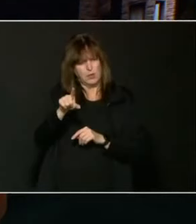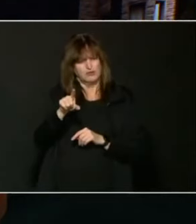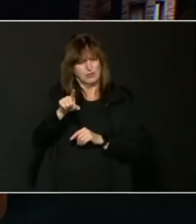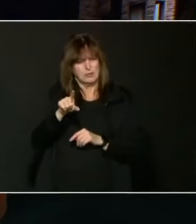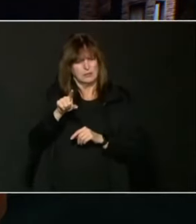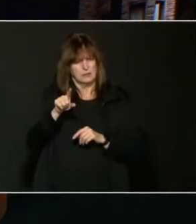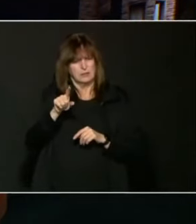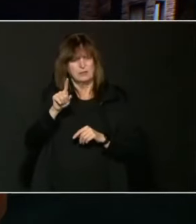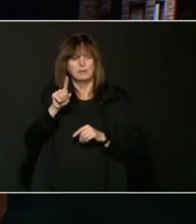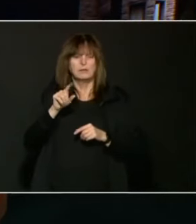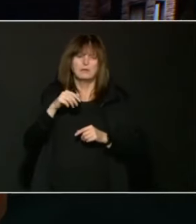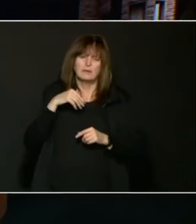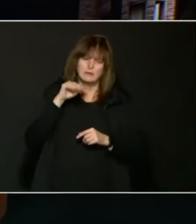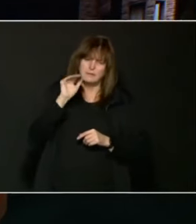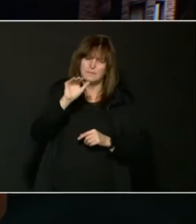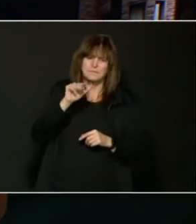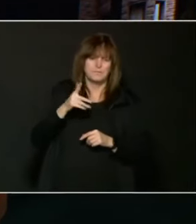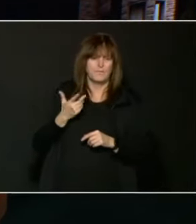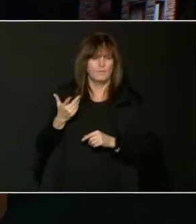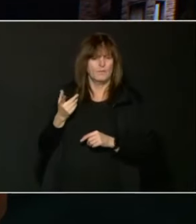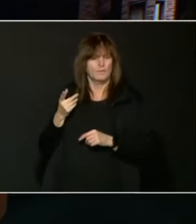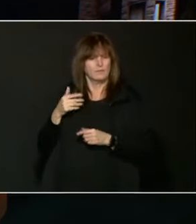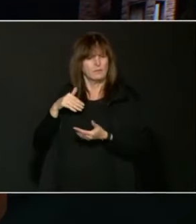Williams. We know that the